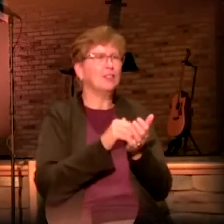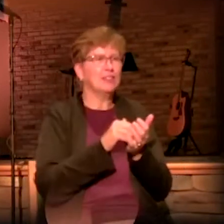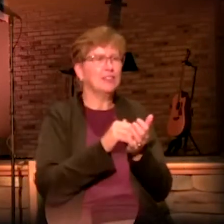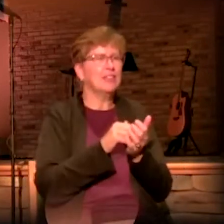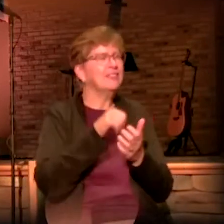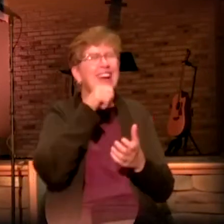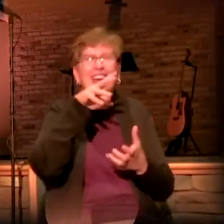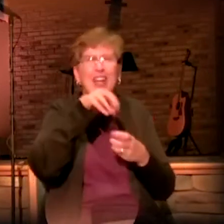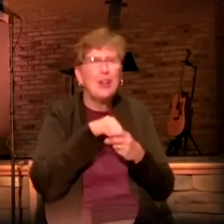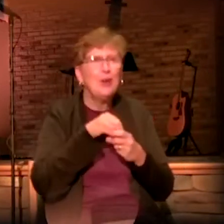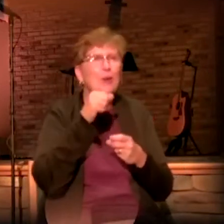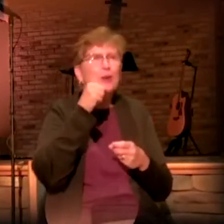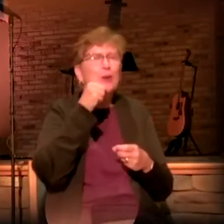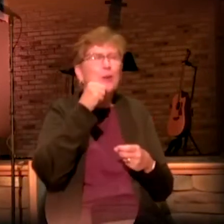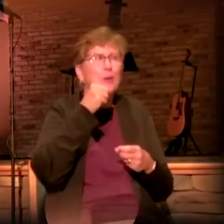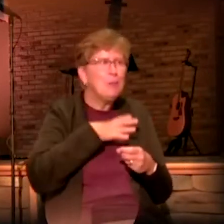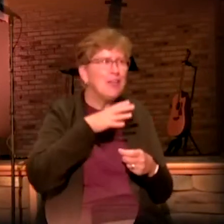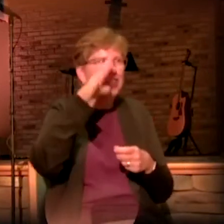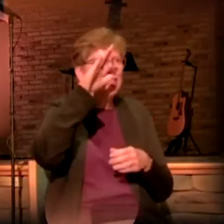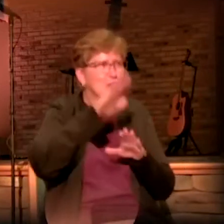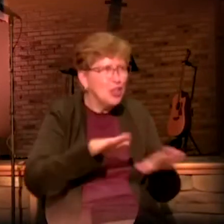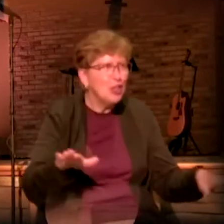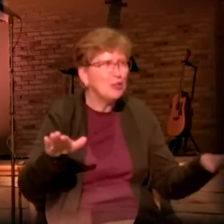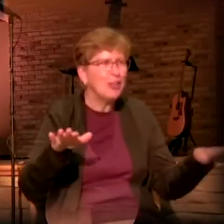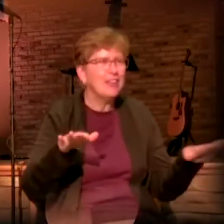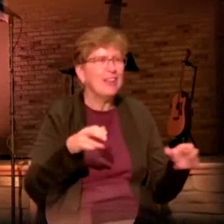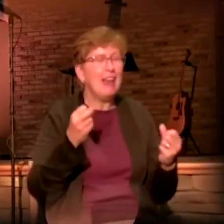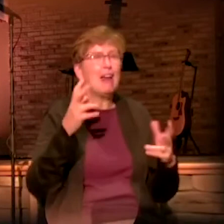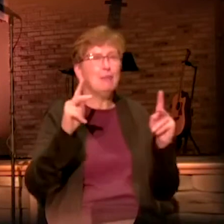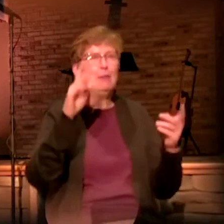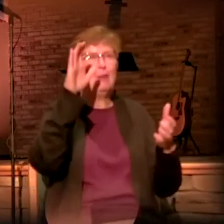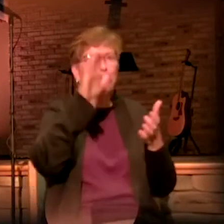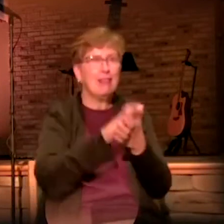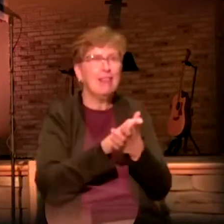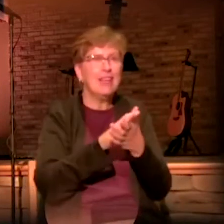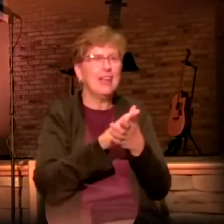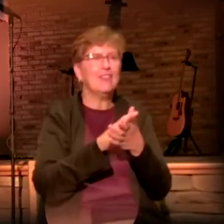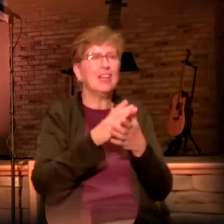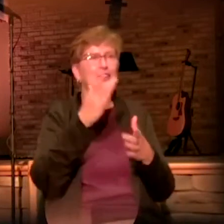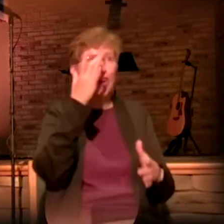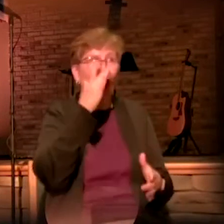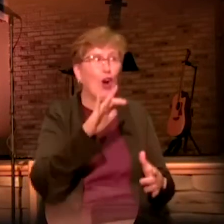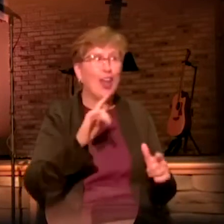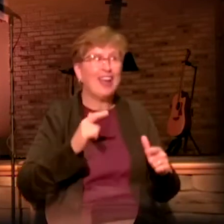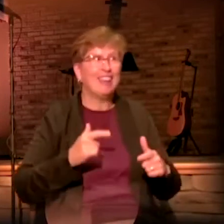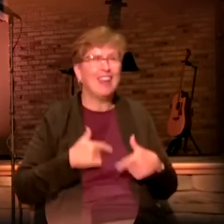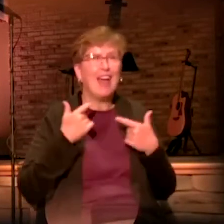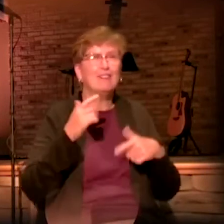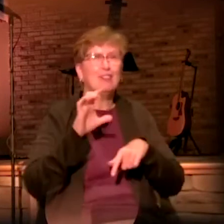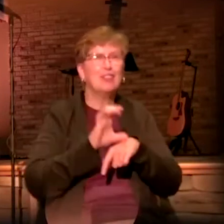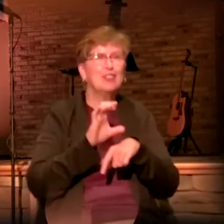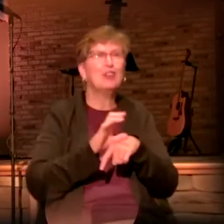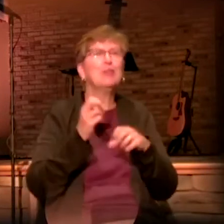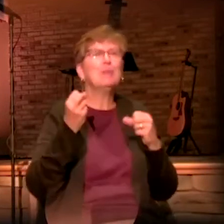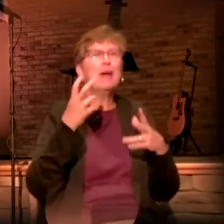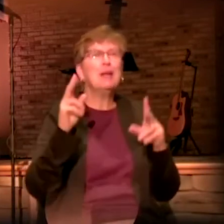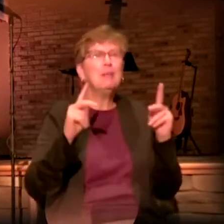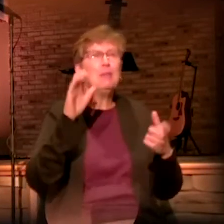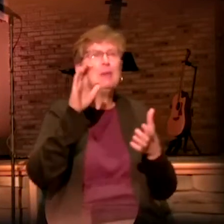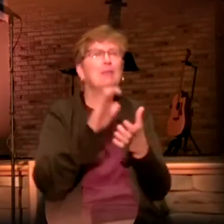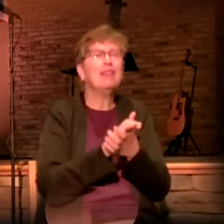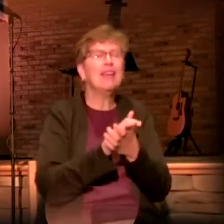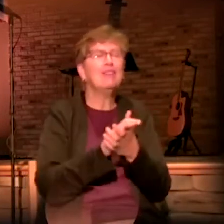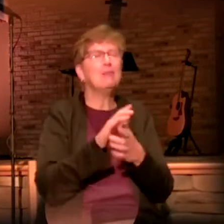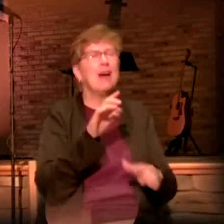children. And so a lot of people believe at this point, and it's still pretty early in the life of the church, many people believe that there were about